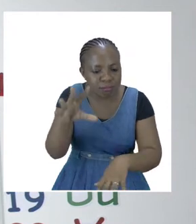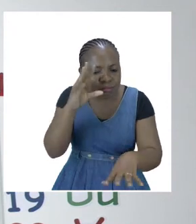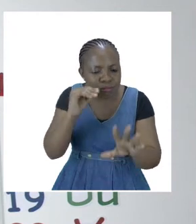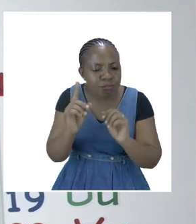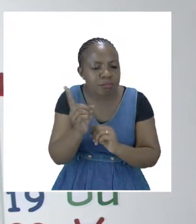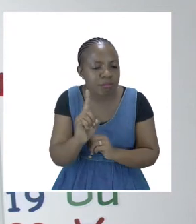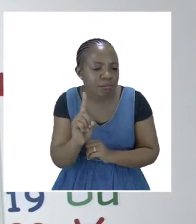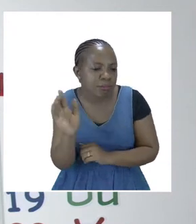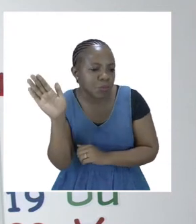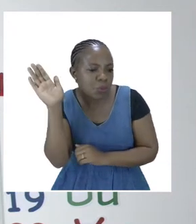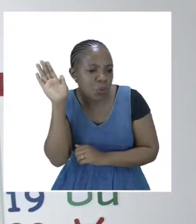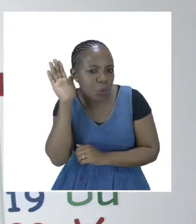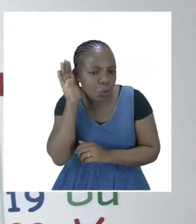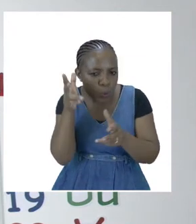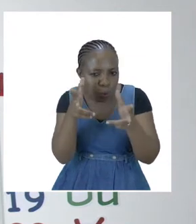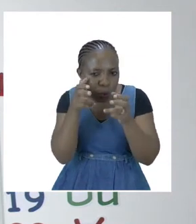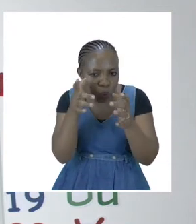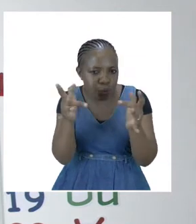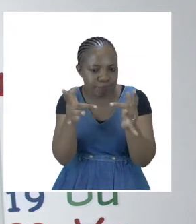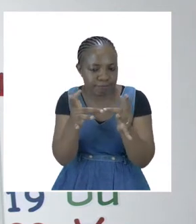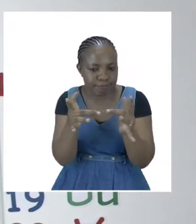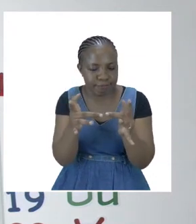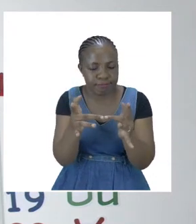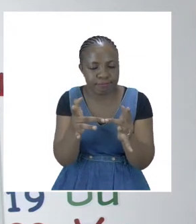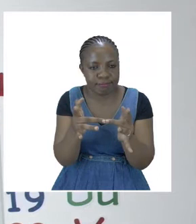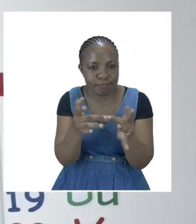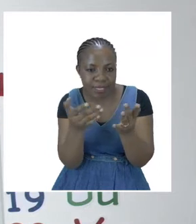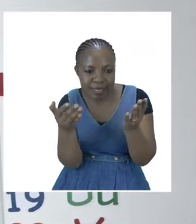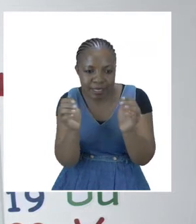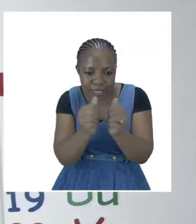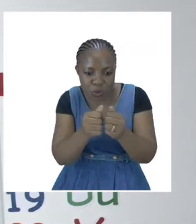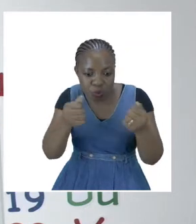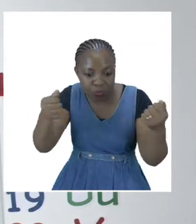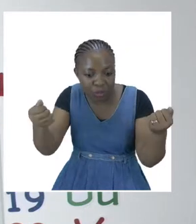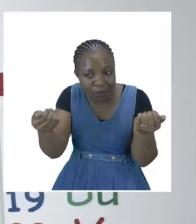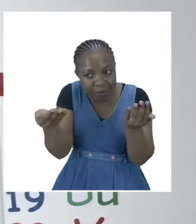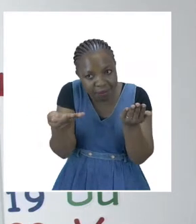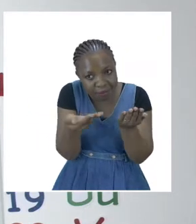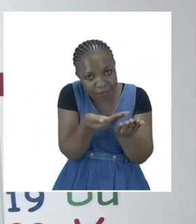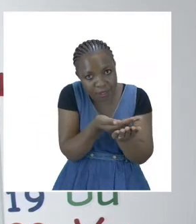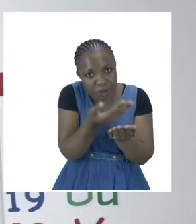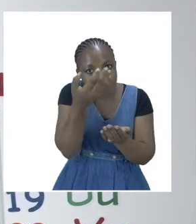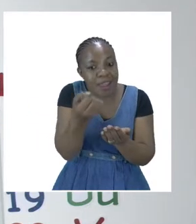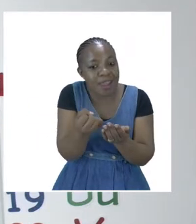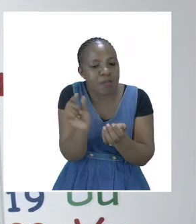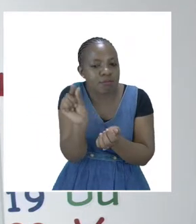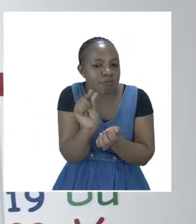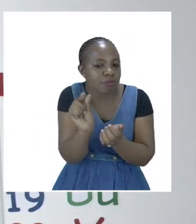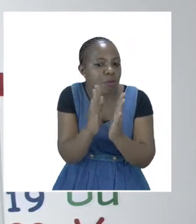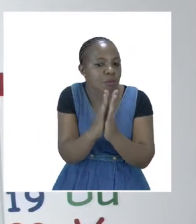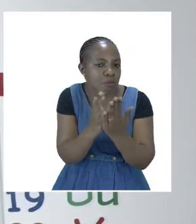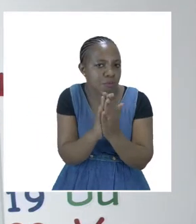or watching online. Inside the newspapers, there is an insert of the lesson